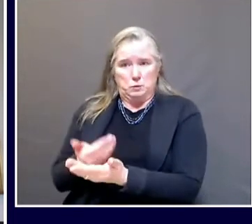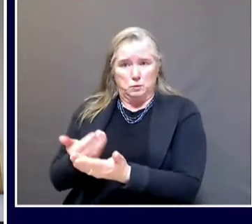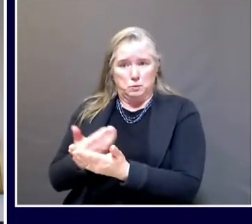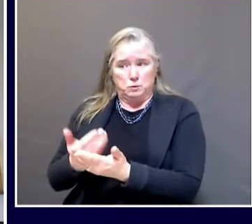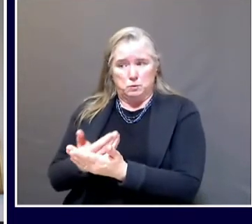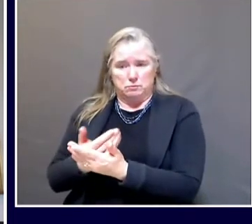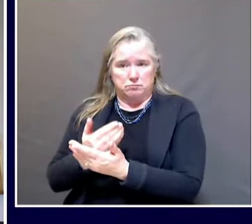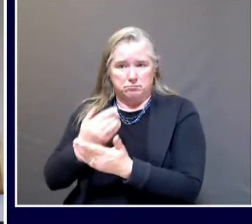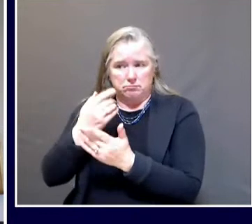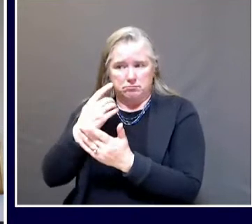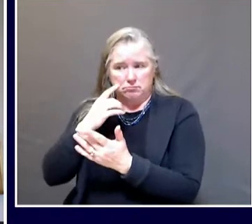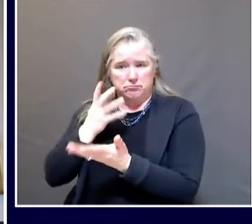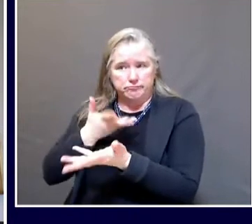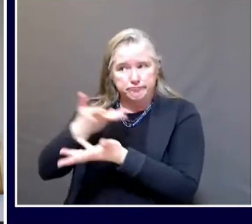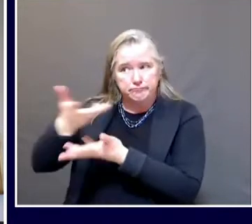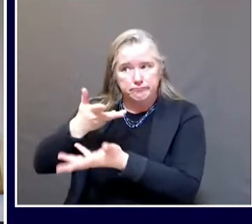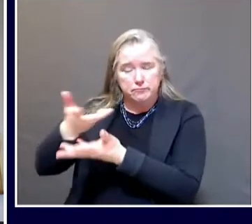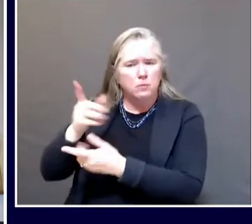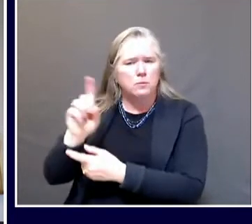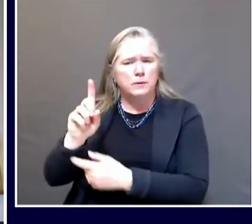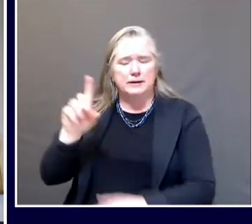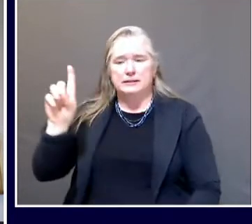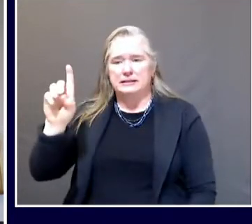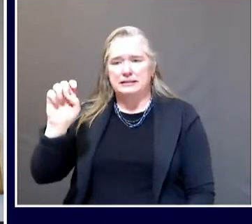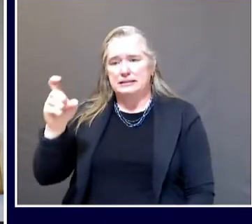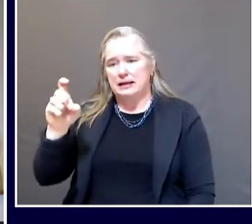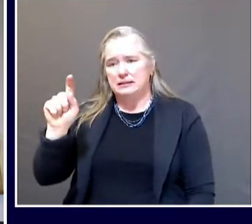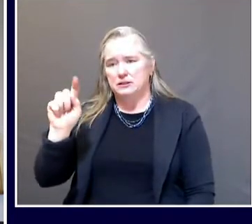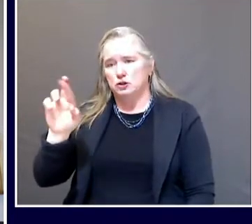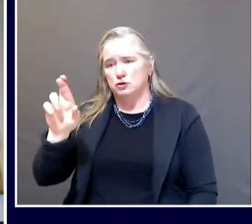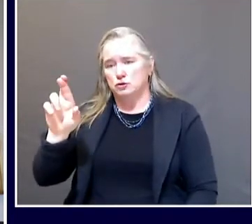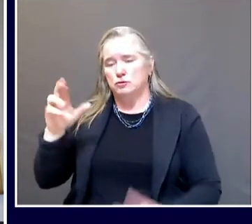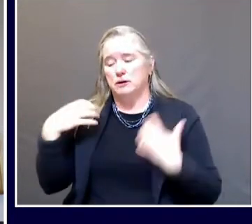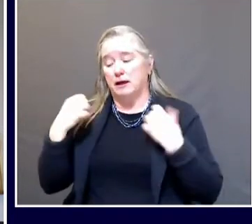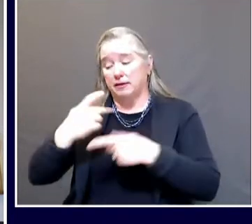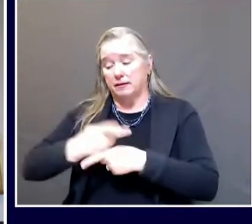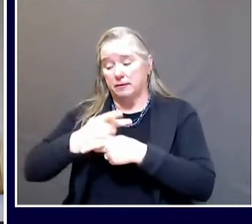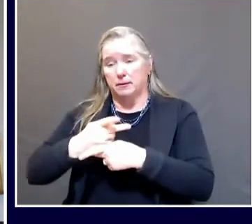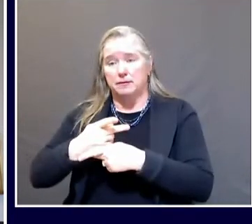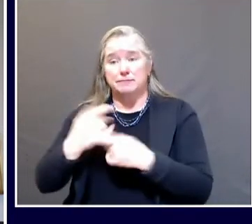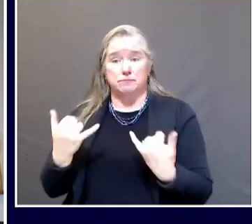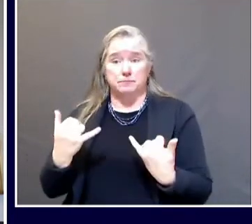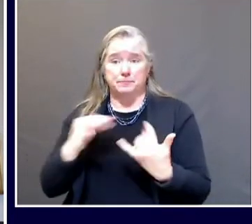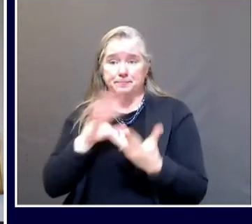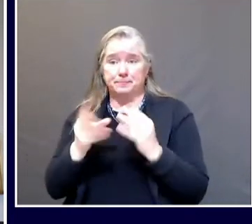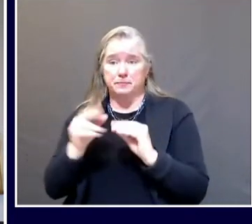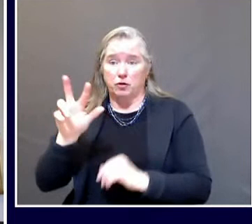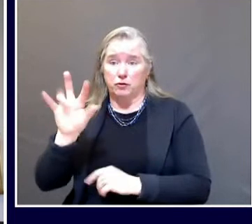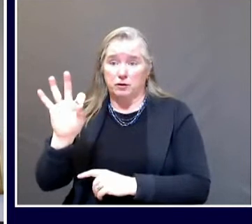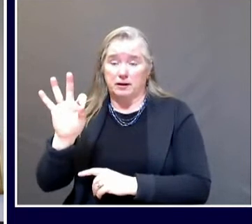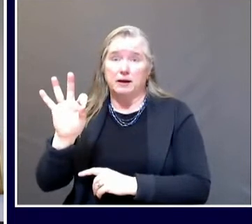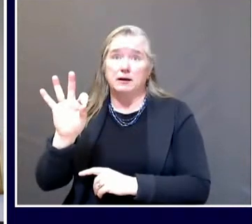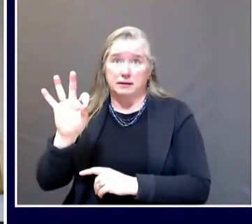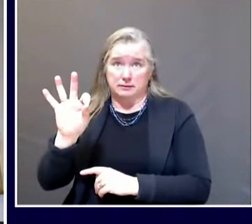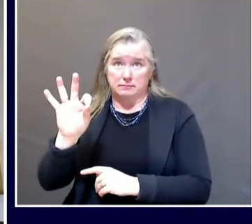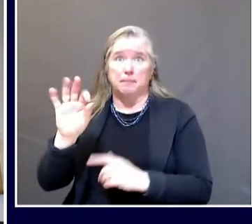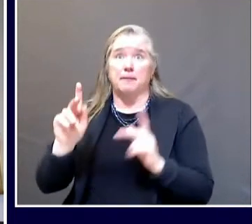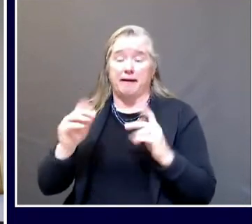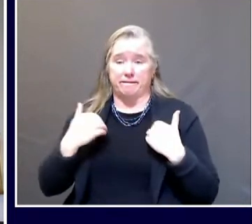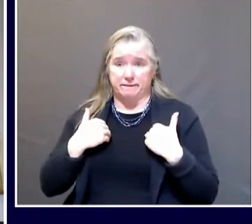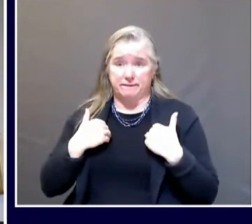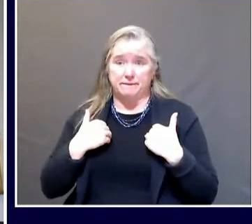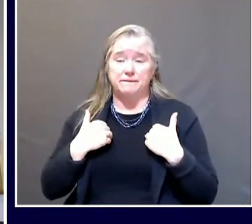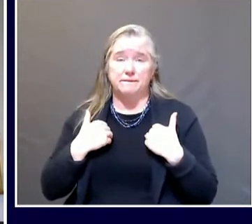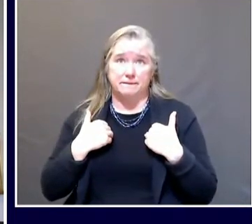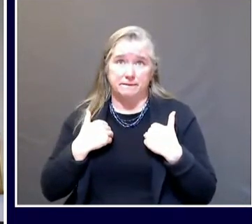long ago, that at Dexter Healthcare, where there are currently 39 cases of COVID-19.